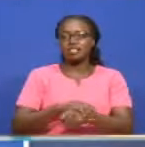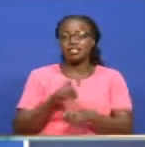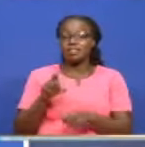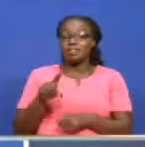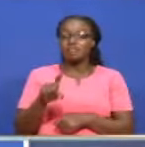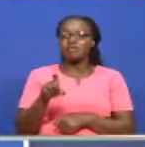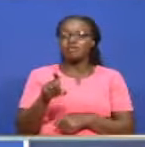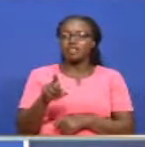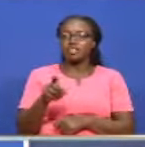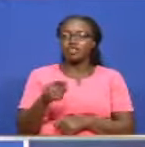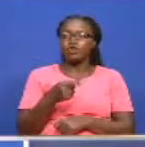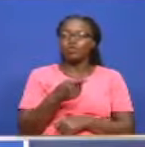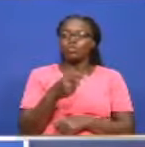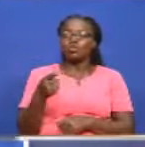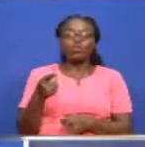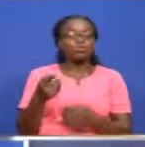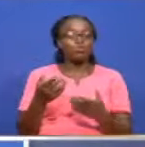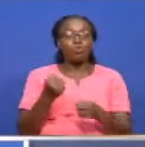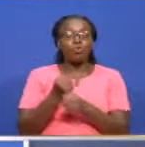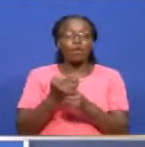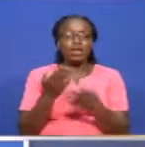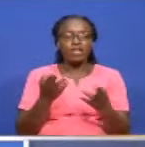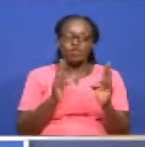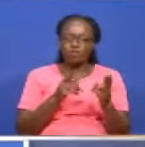have mastered the routine.